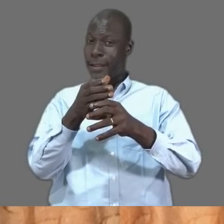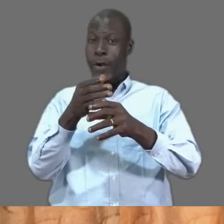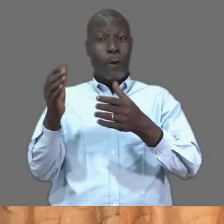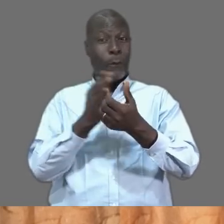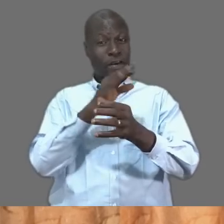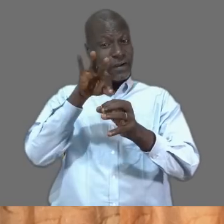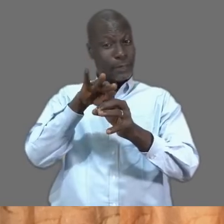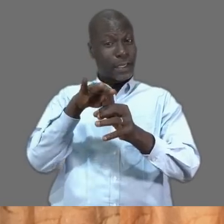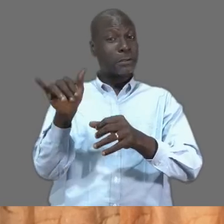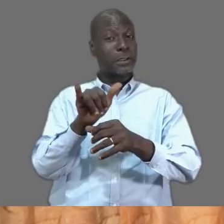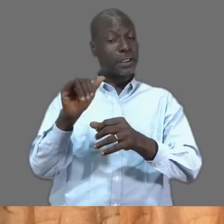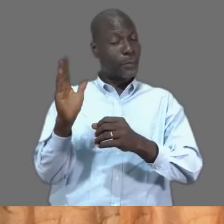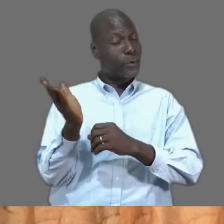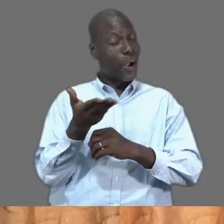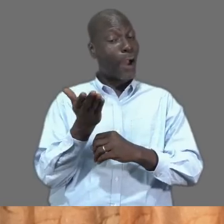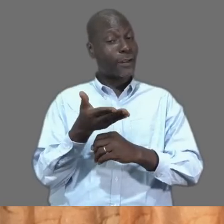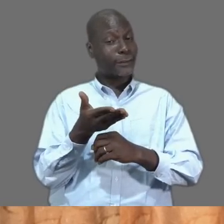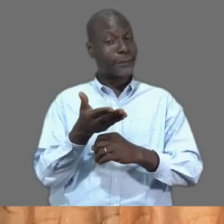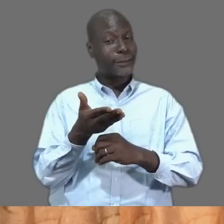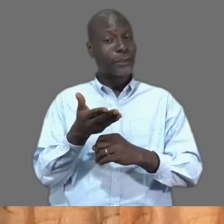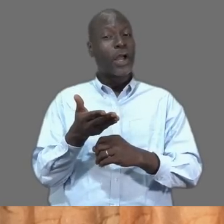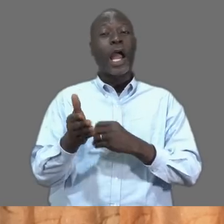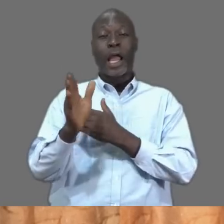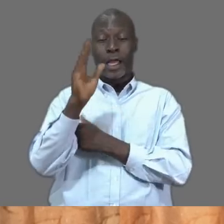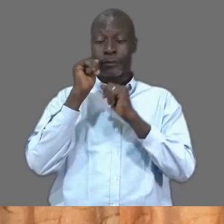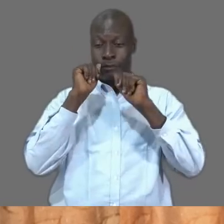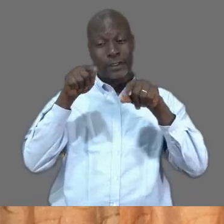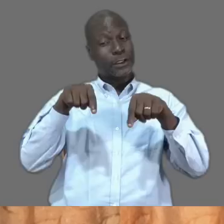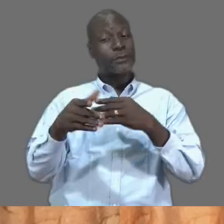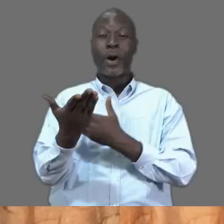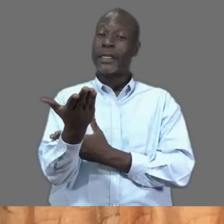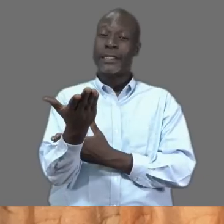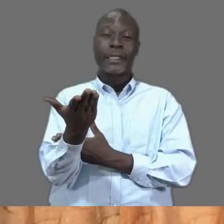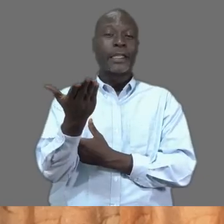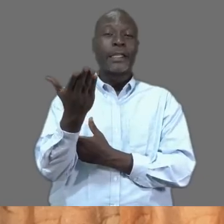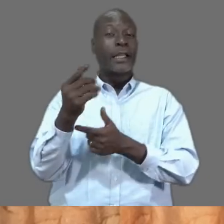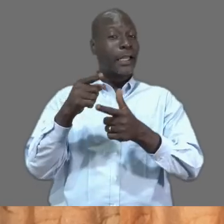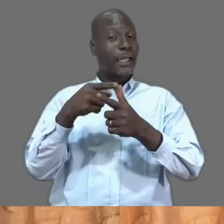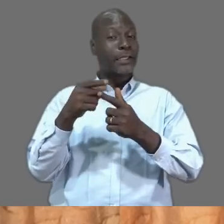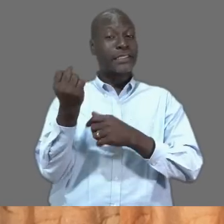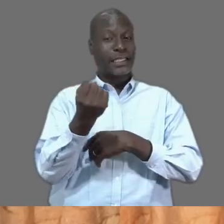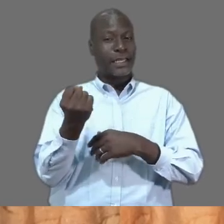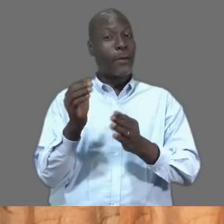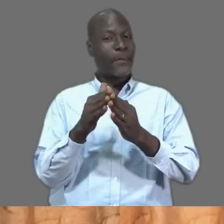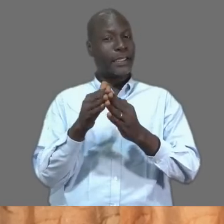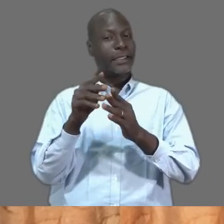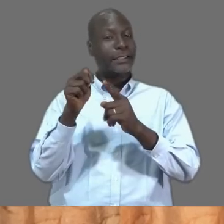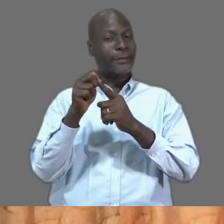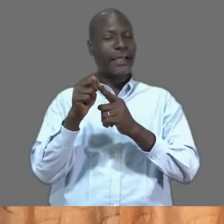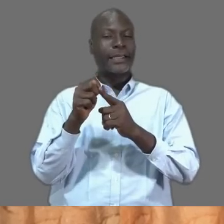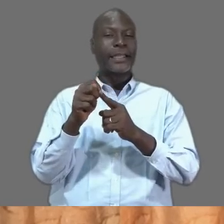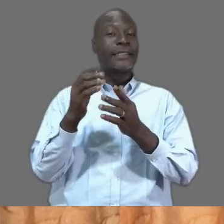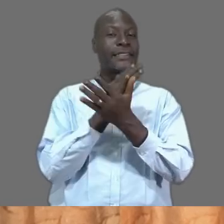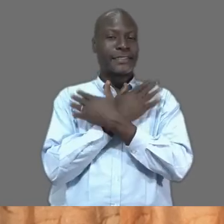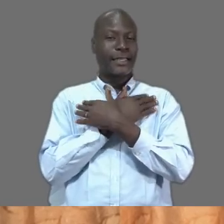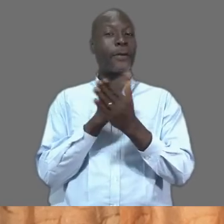nipper guono, and wa and na ucha. A radish out and anopay. Yamebua memreda, my insia awa takrade. Na kwesi